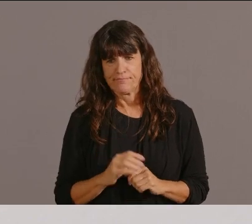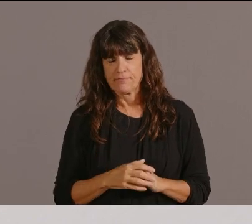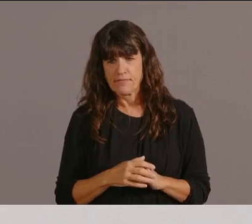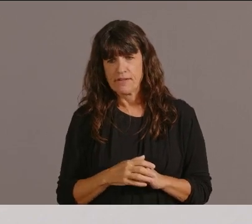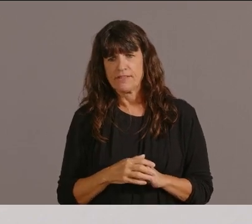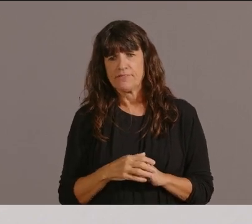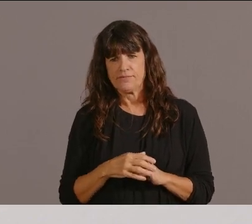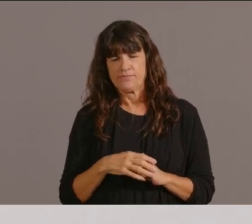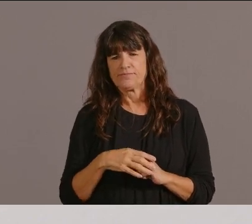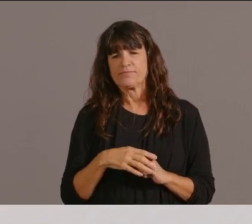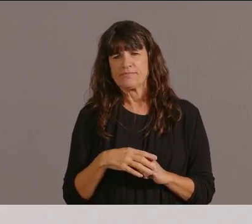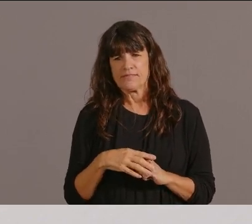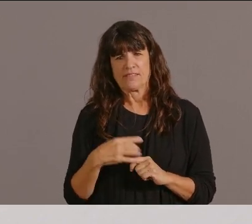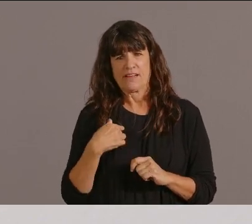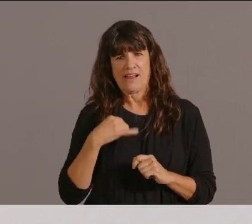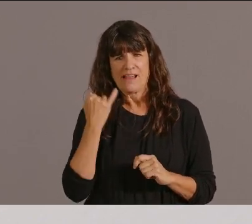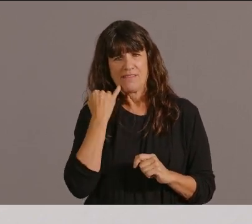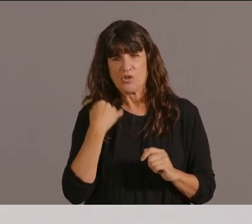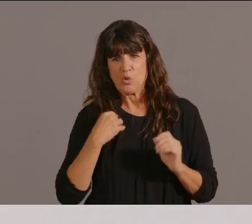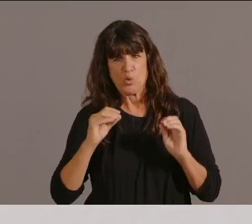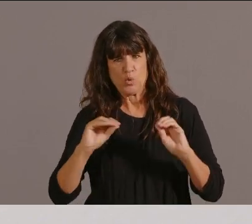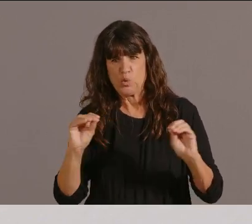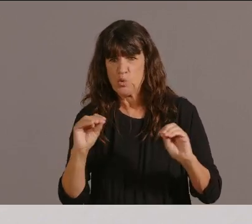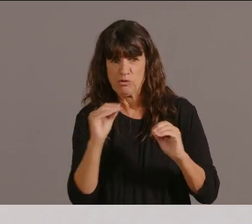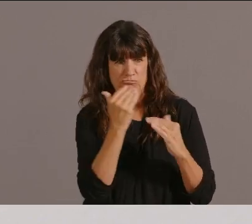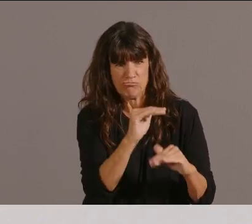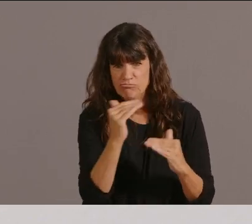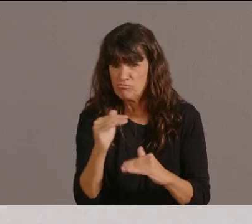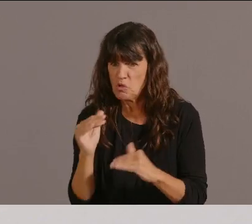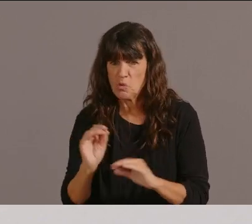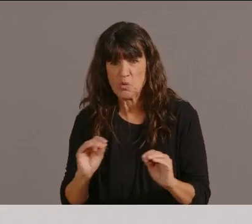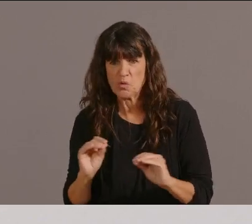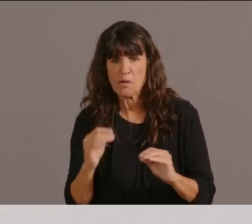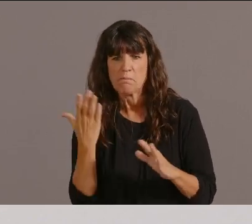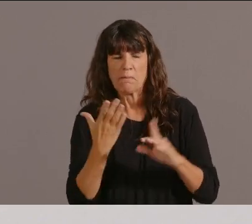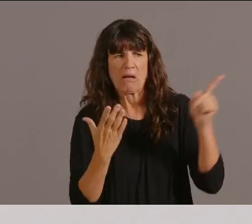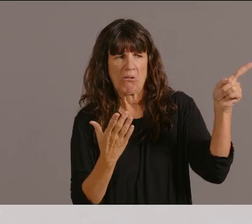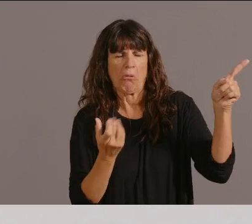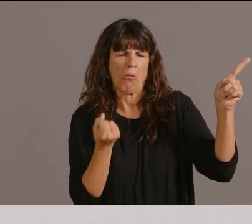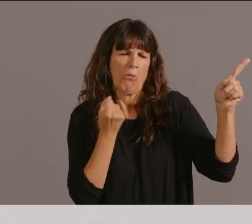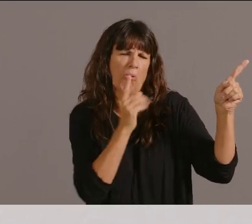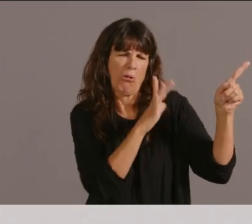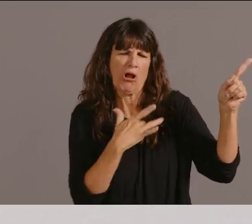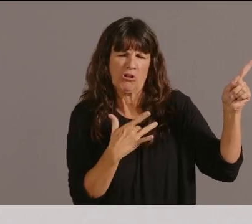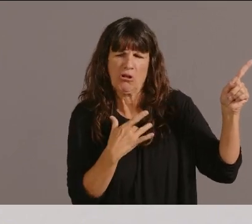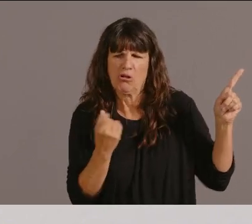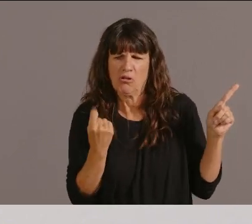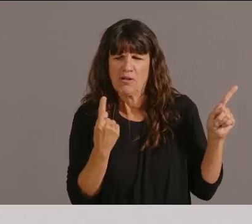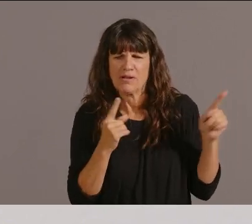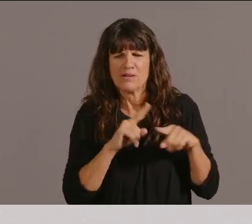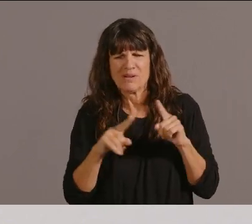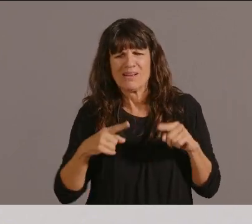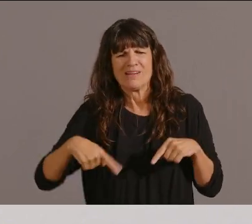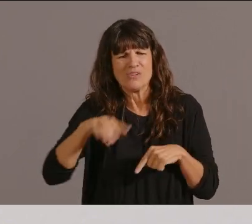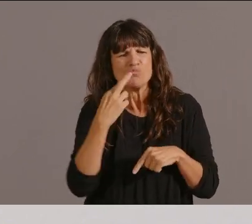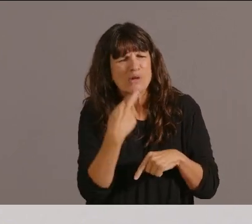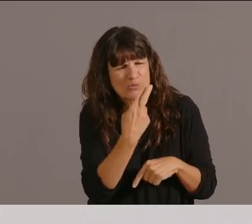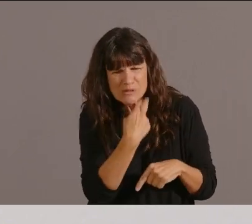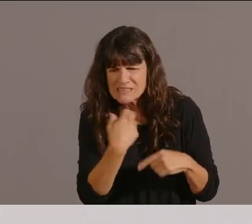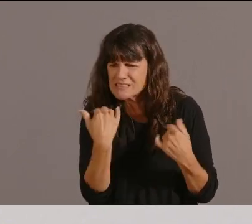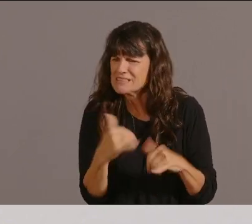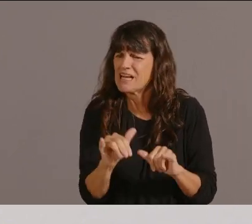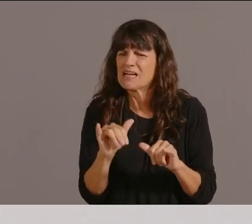currently in place, they might be valid. But we are still requiring those establishments to enforce mask